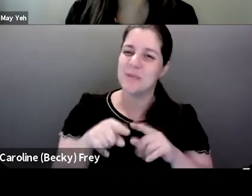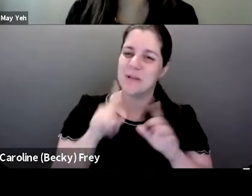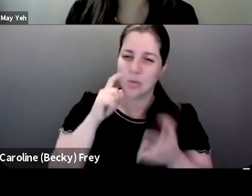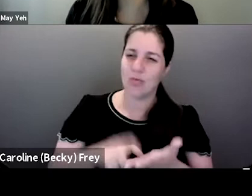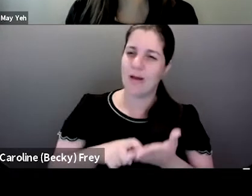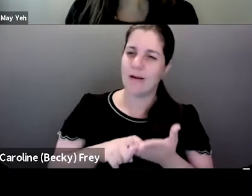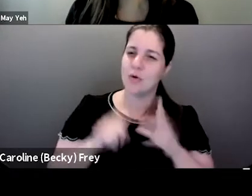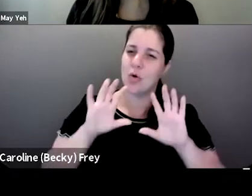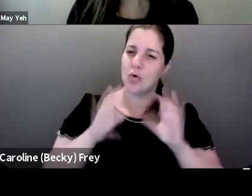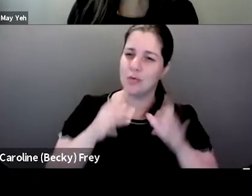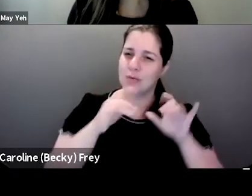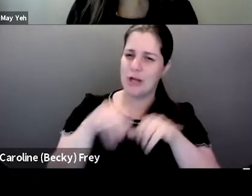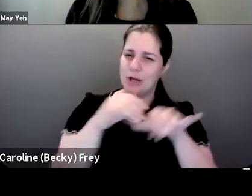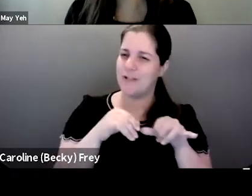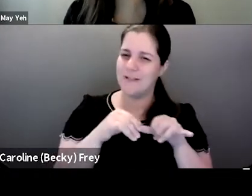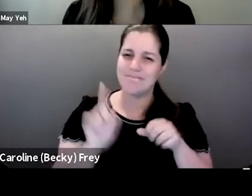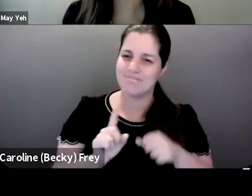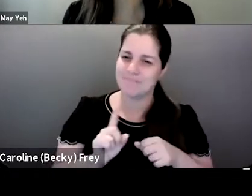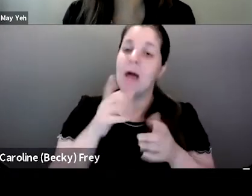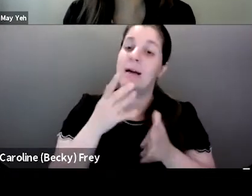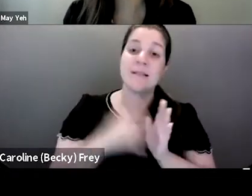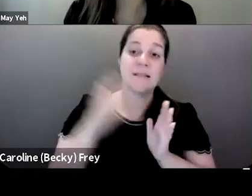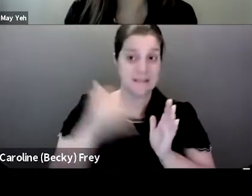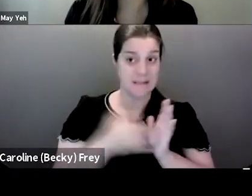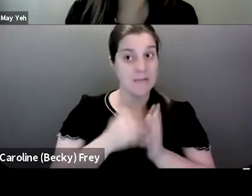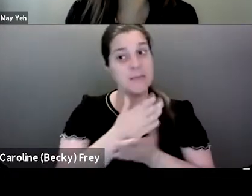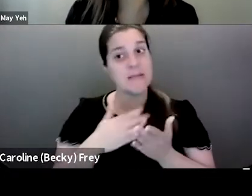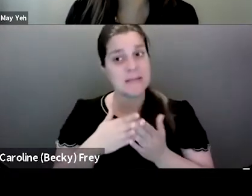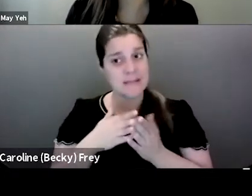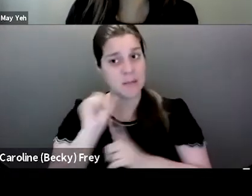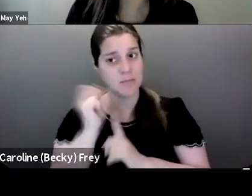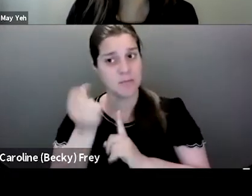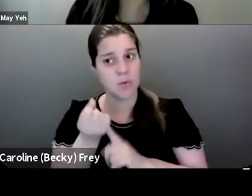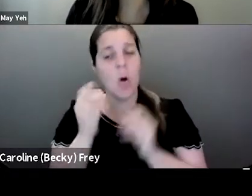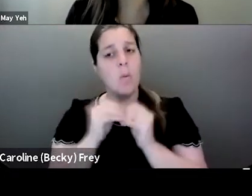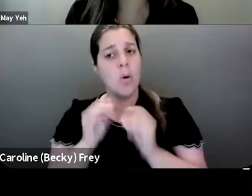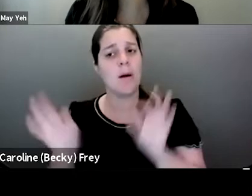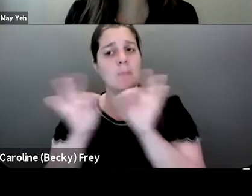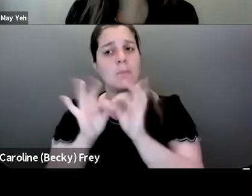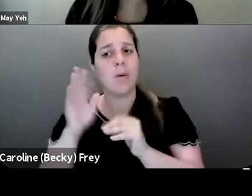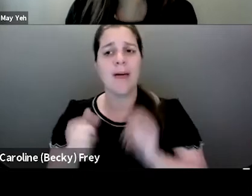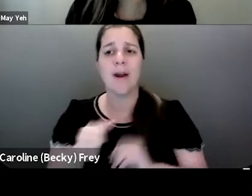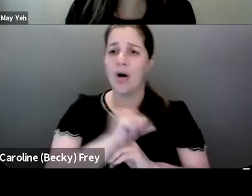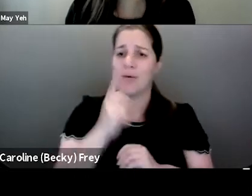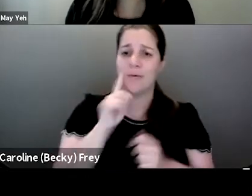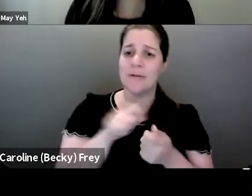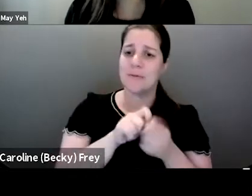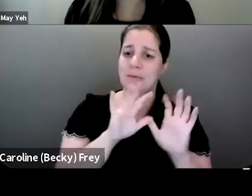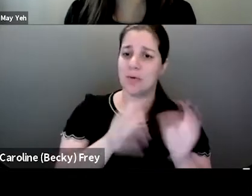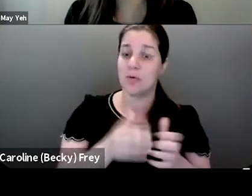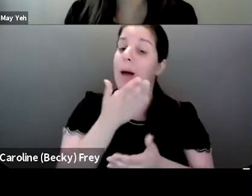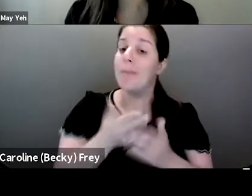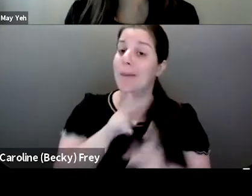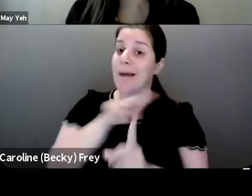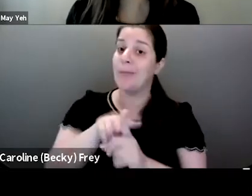are heterogeneous. It may be possible that certain factors may be more salient for certain individuals within a particular group, or may also apply to others outside